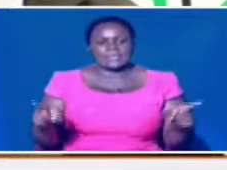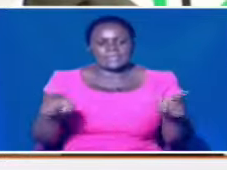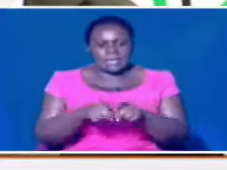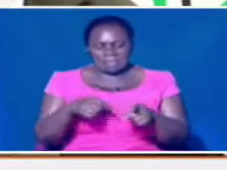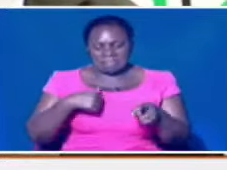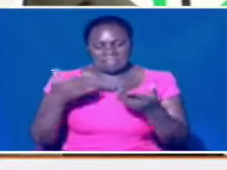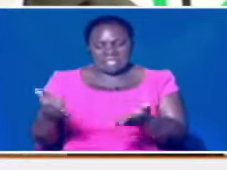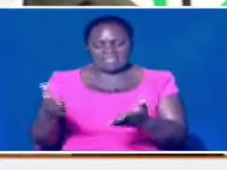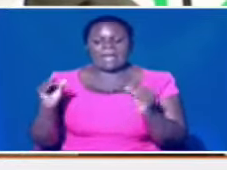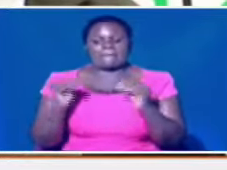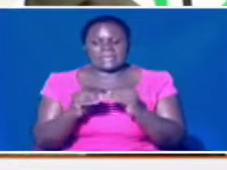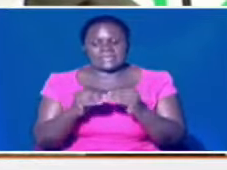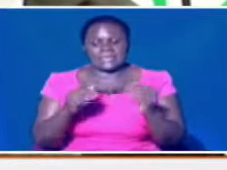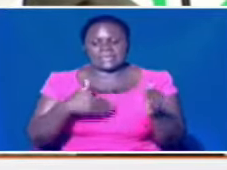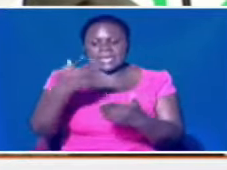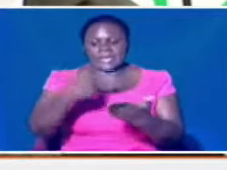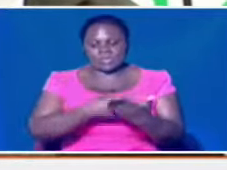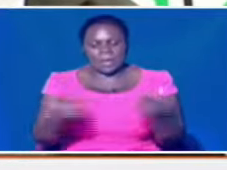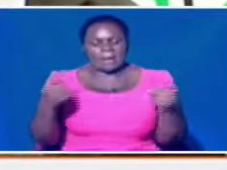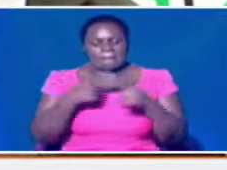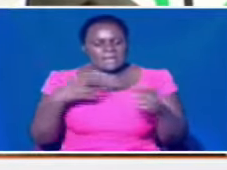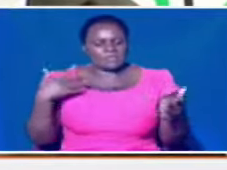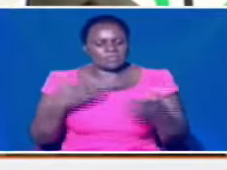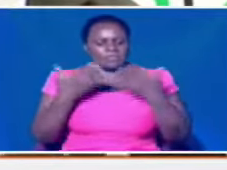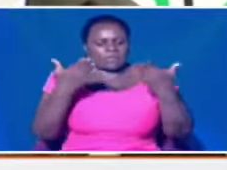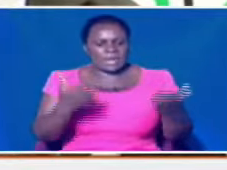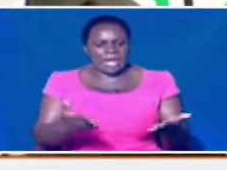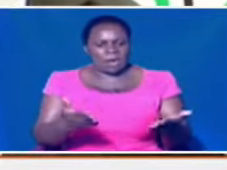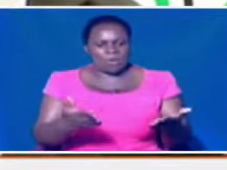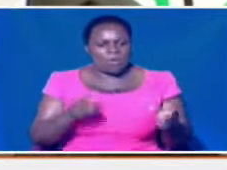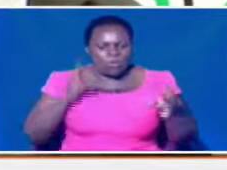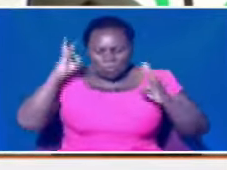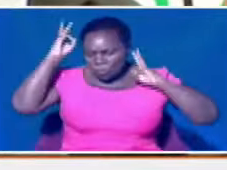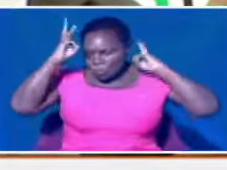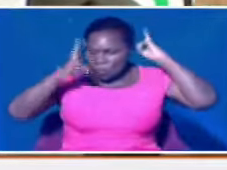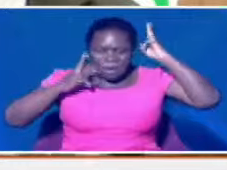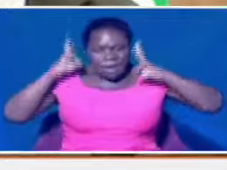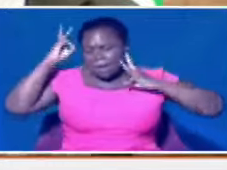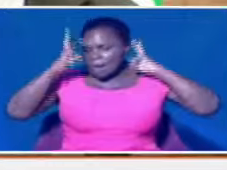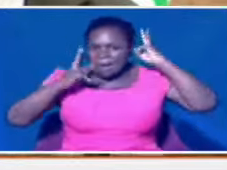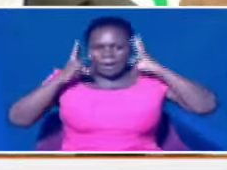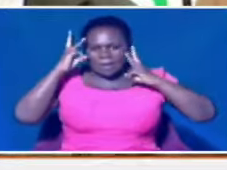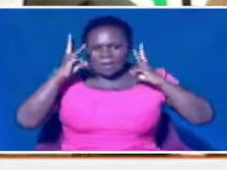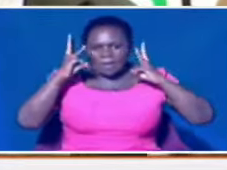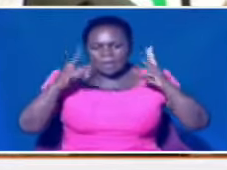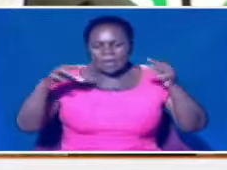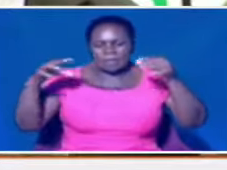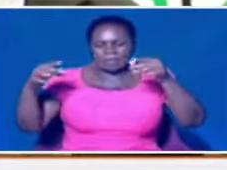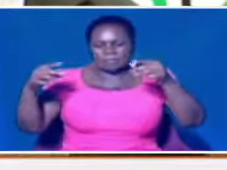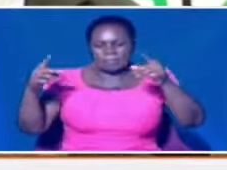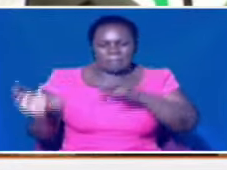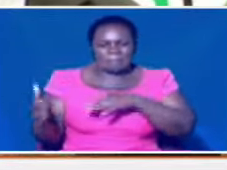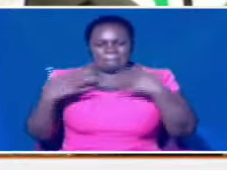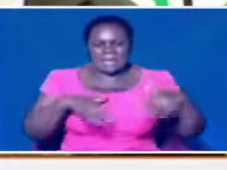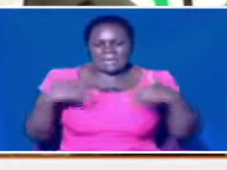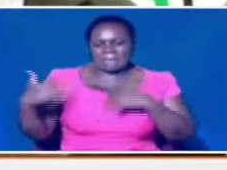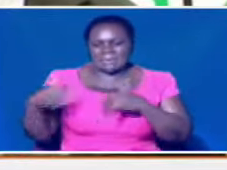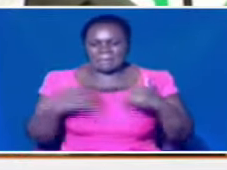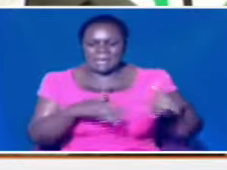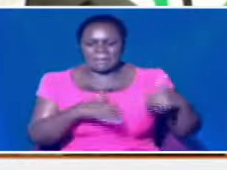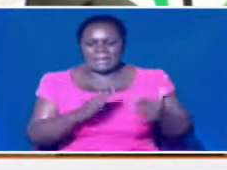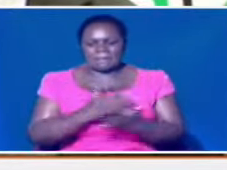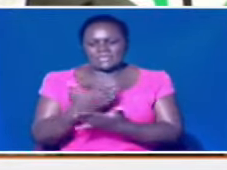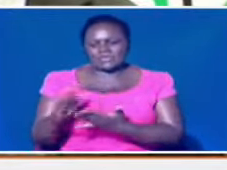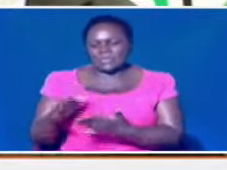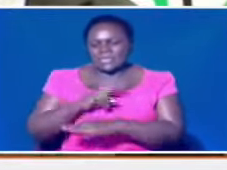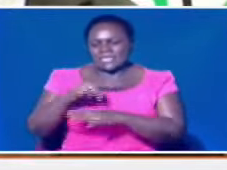we'll be available for that meeting. But so far, it is a worry that the ping pong game, push and pull between